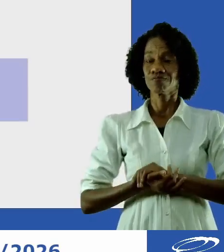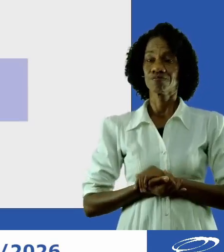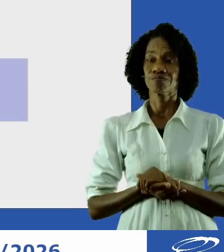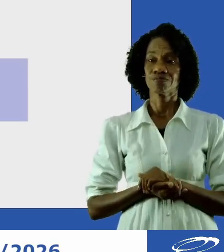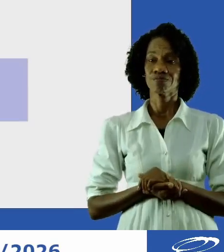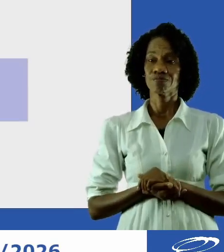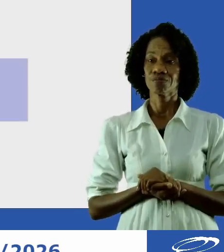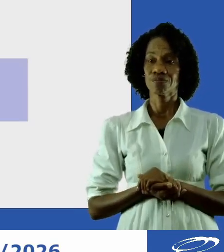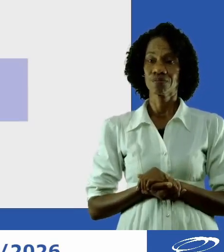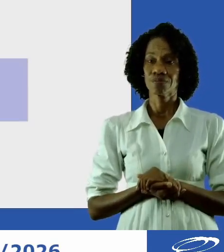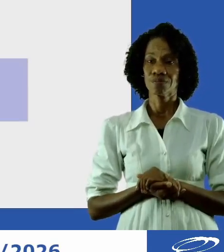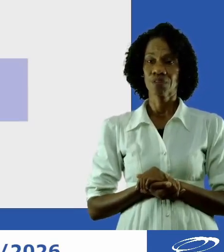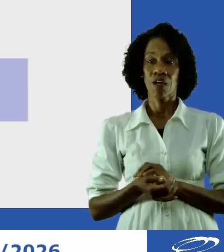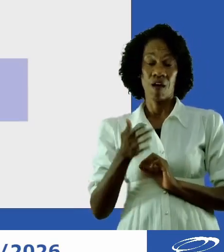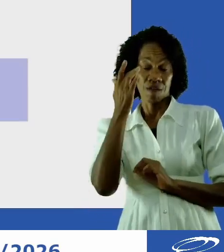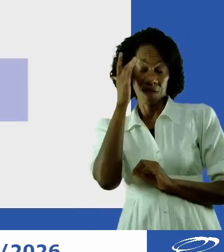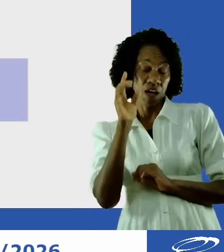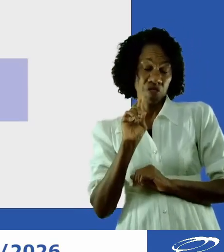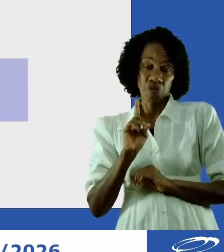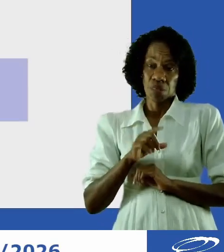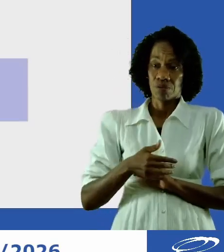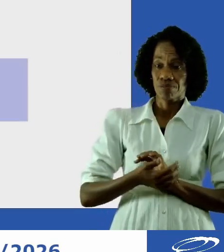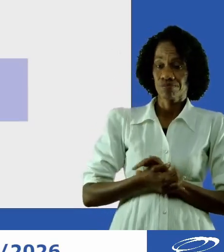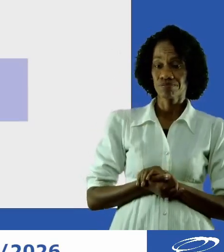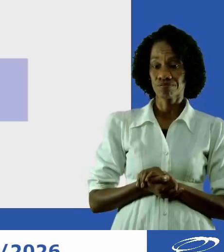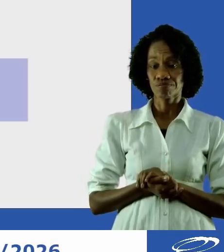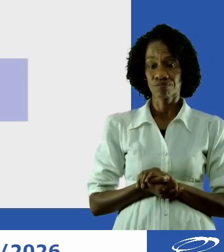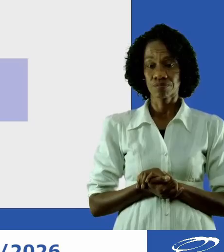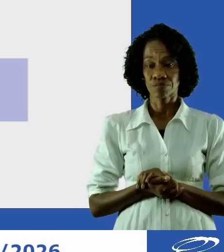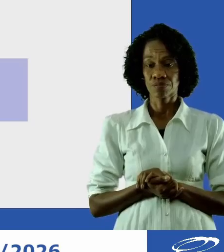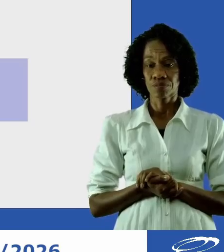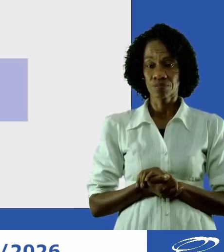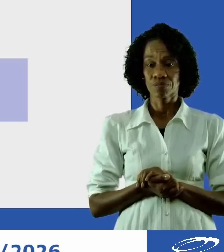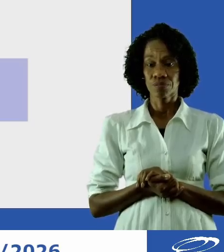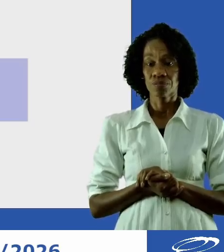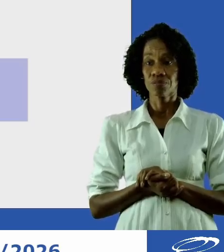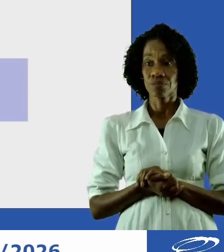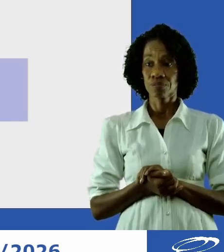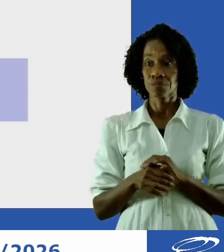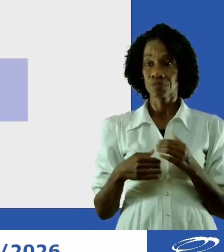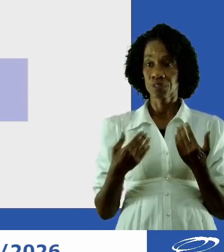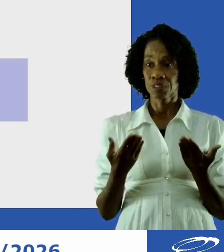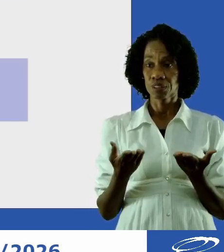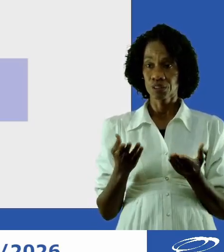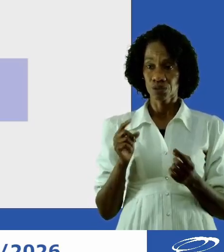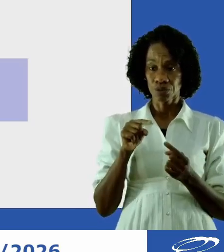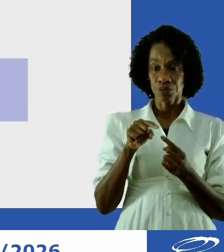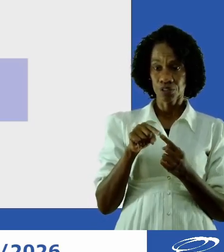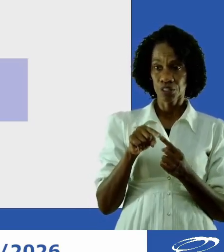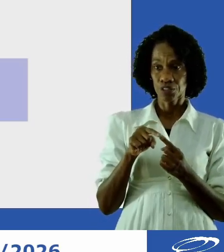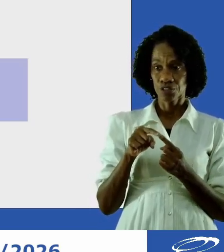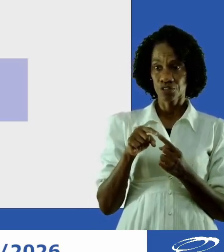non-stopping plan. And this is what we have tried to do to define what it means